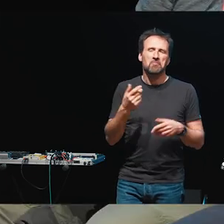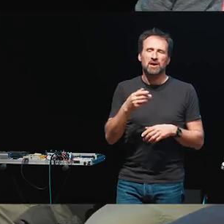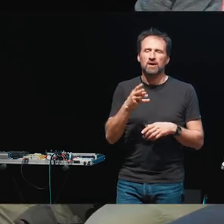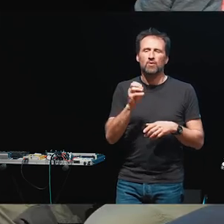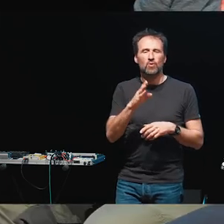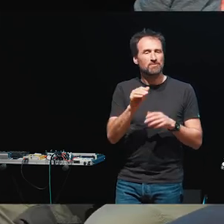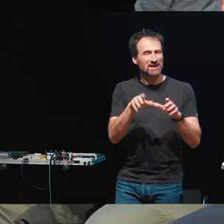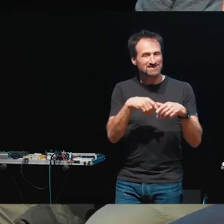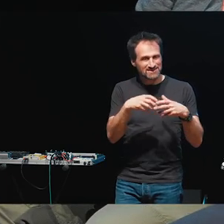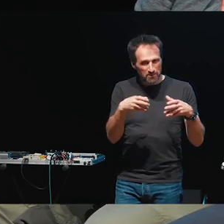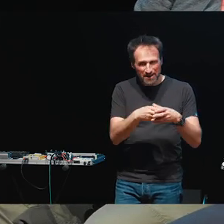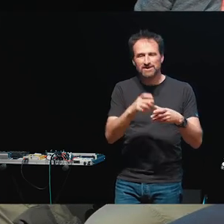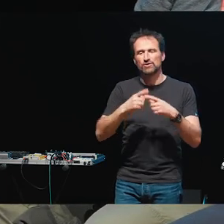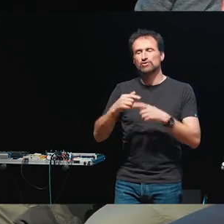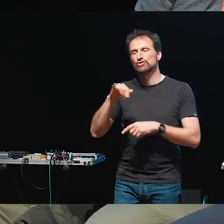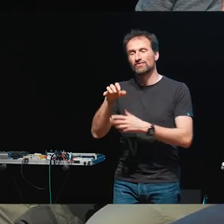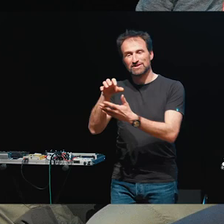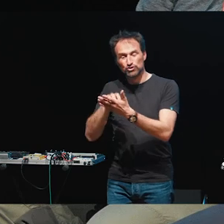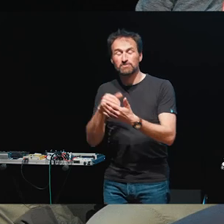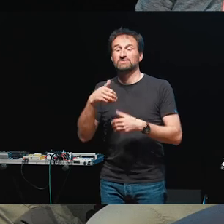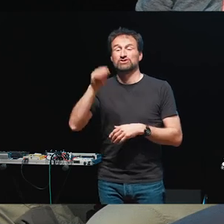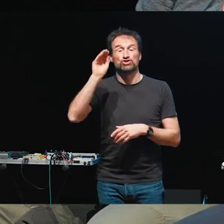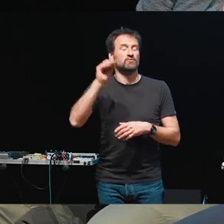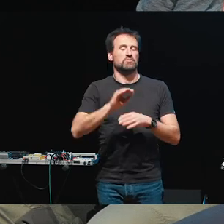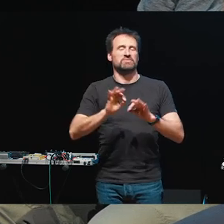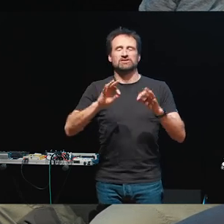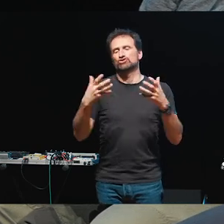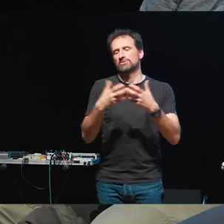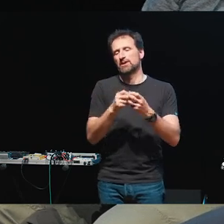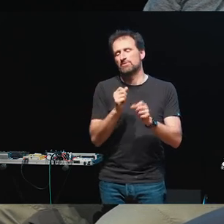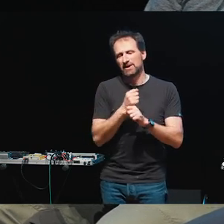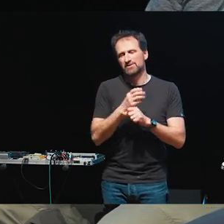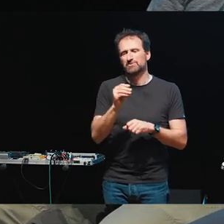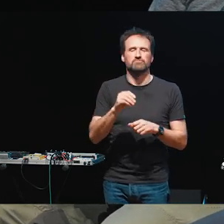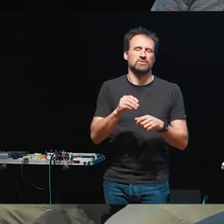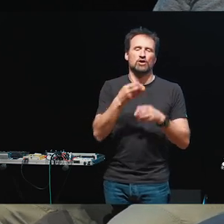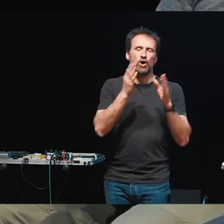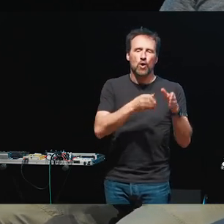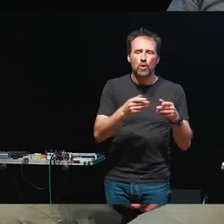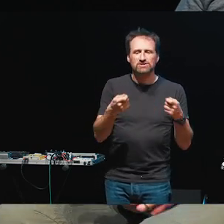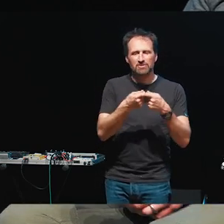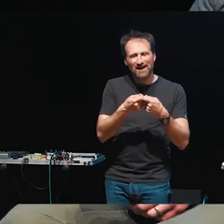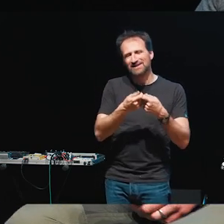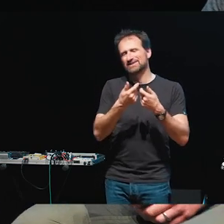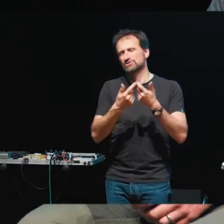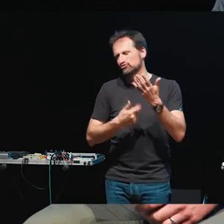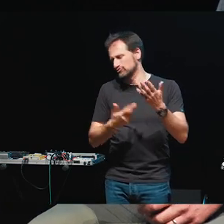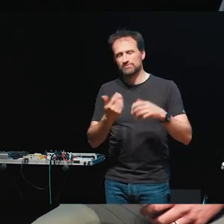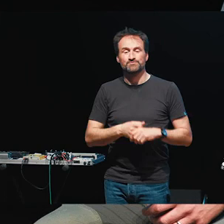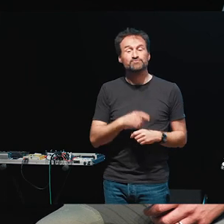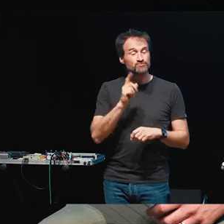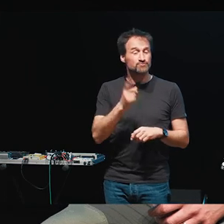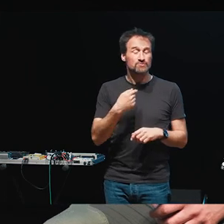even better together. There's progress on host bindings and various other things. So WebAssembly does care about JavaScript. We don't think that